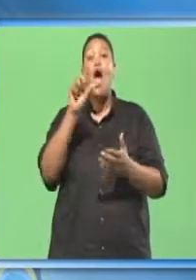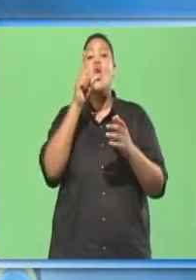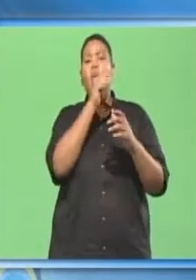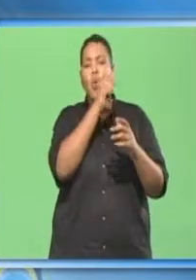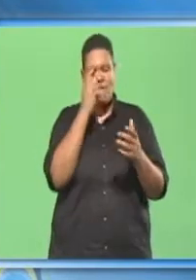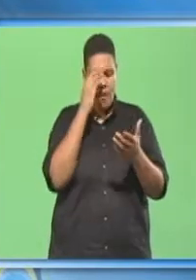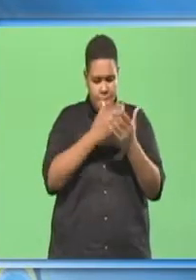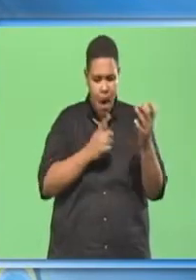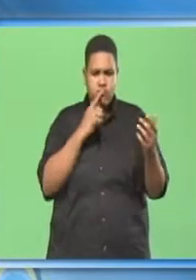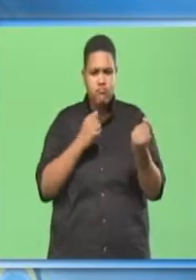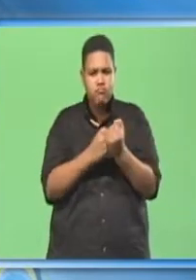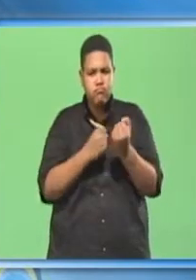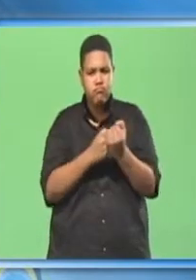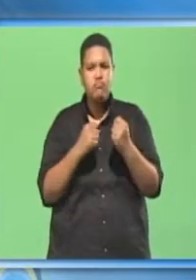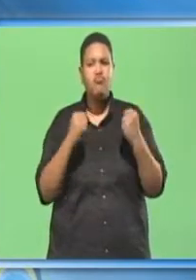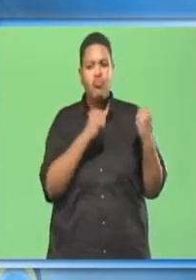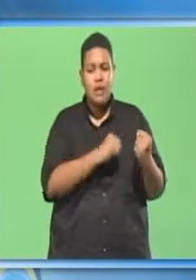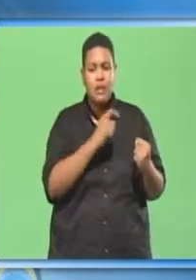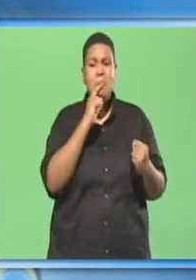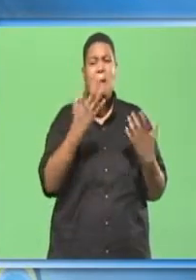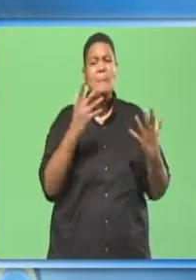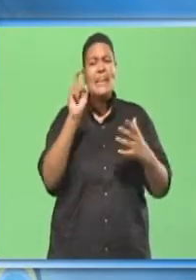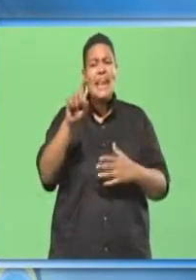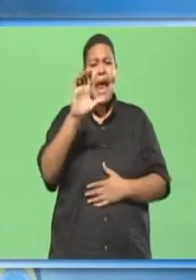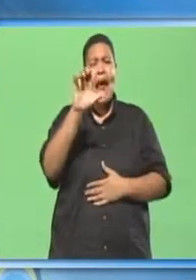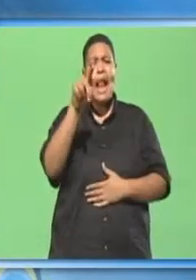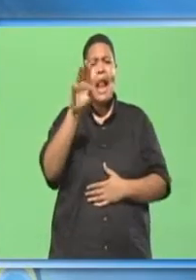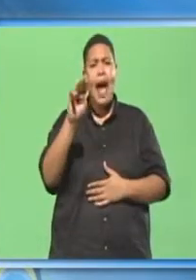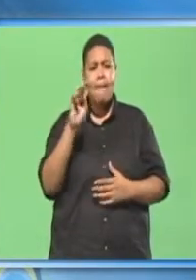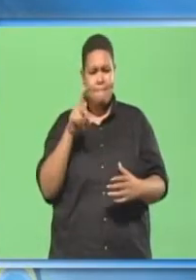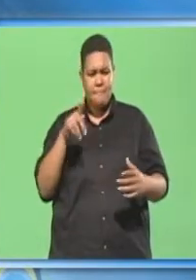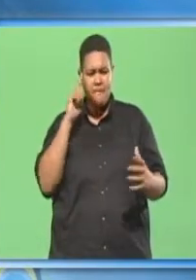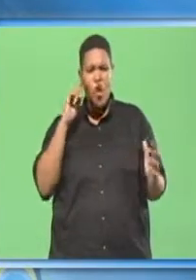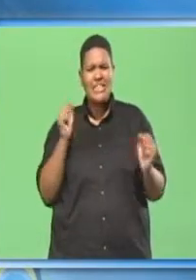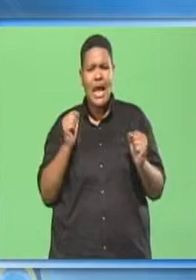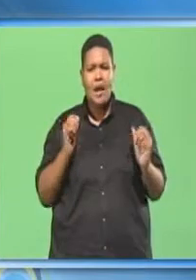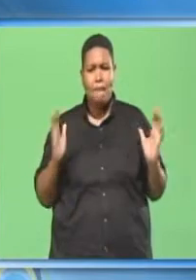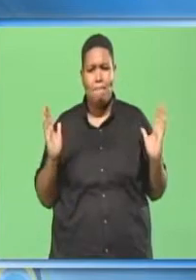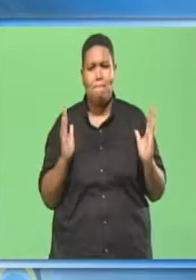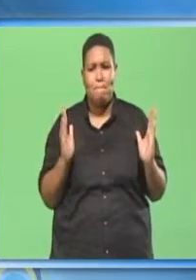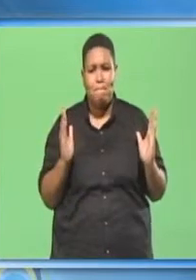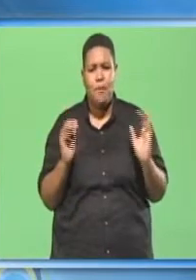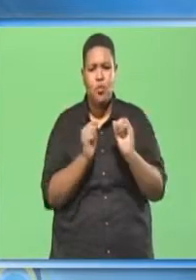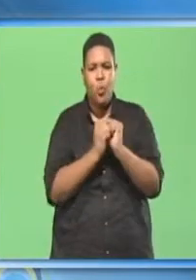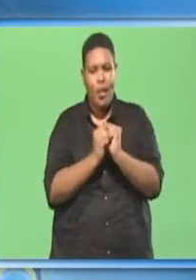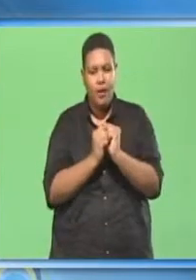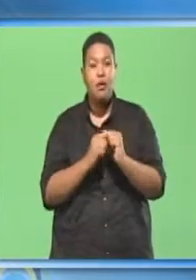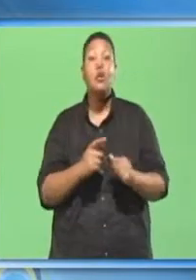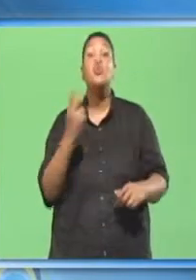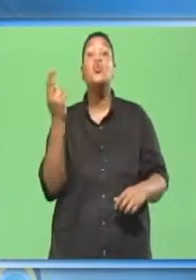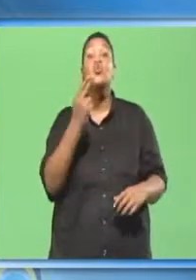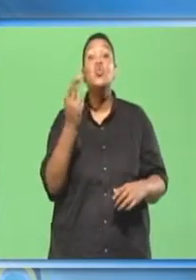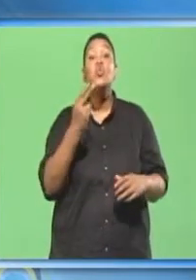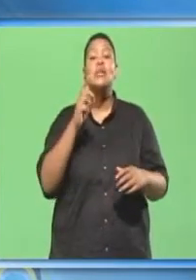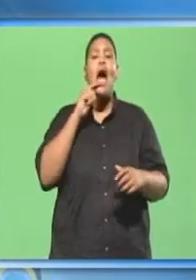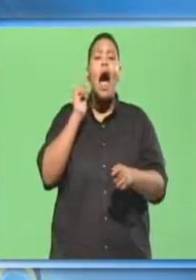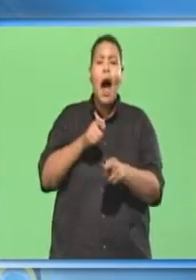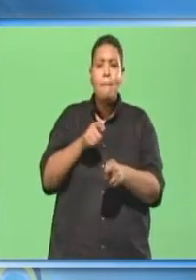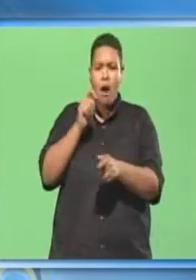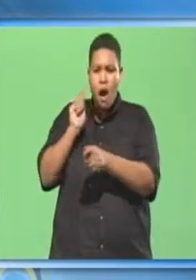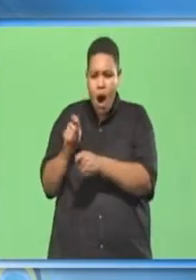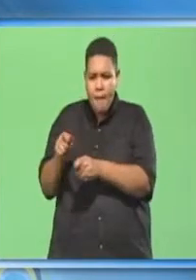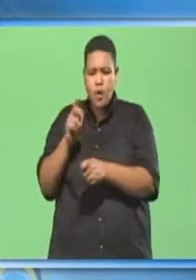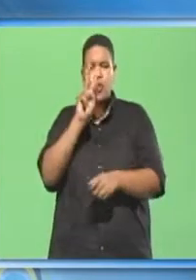assemble. You may need a clamp to temporarily bring the joints tightly together. Use a hammer to drive